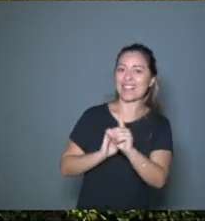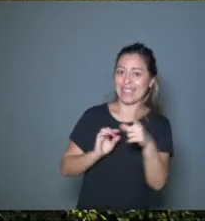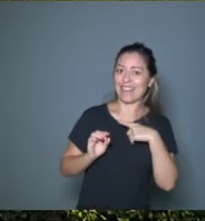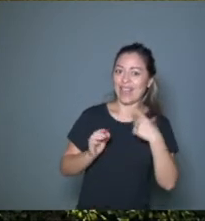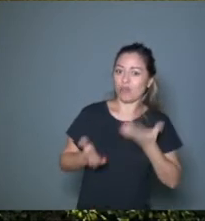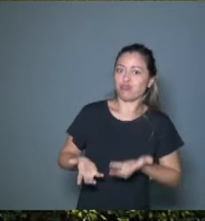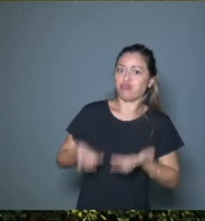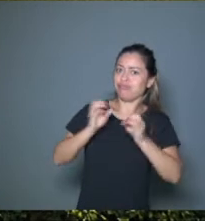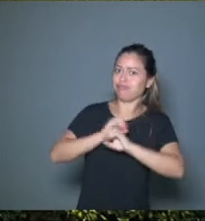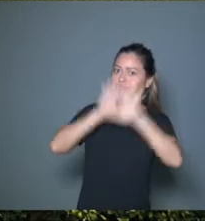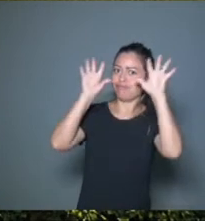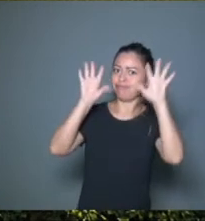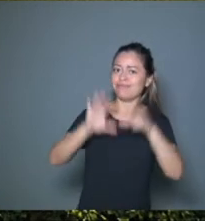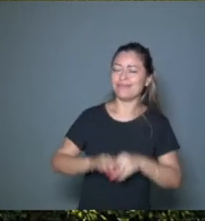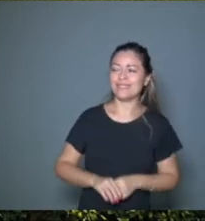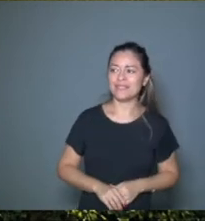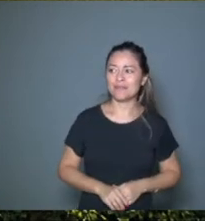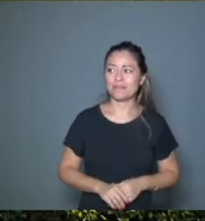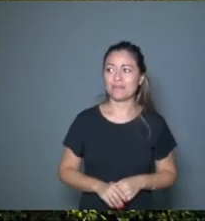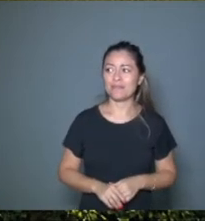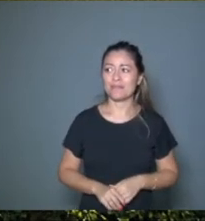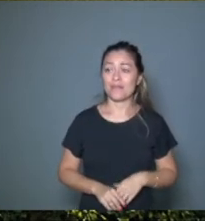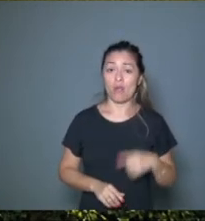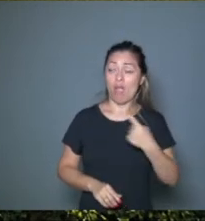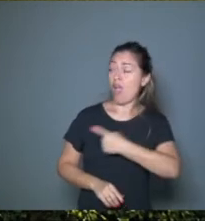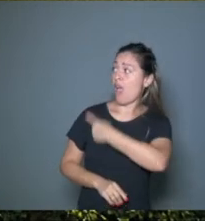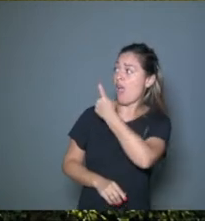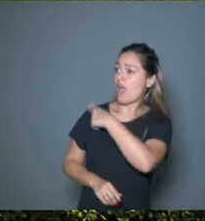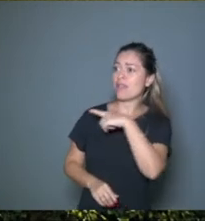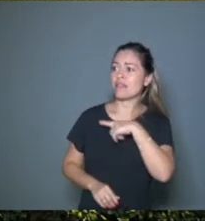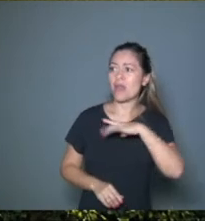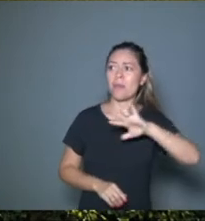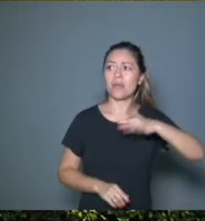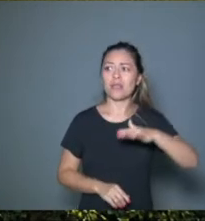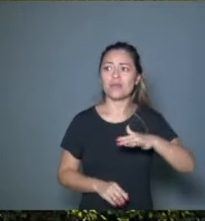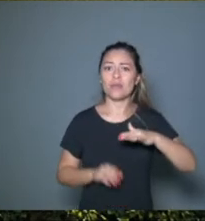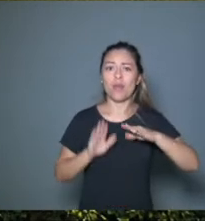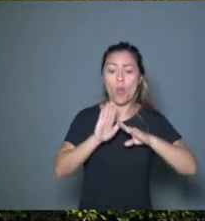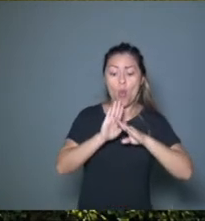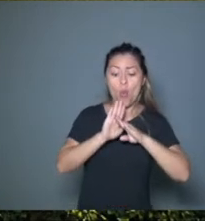appear in our balance so clearly. So we have a